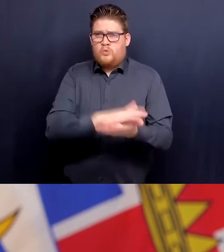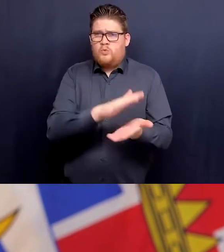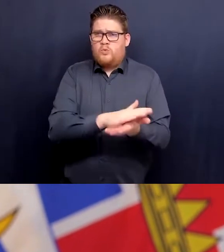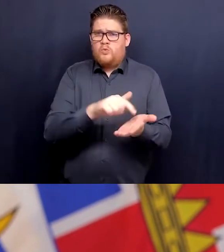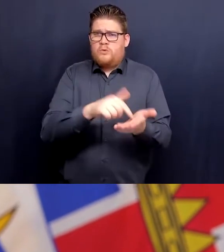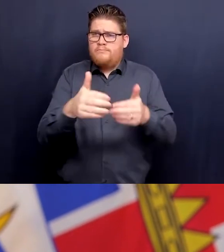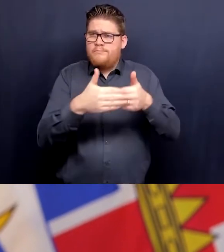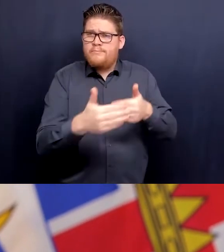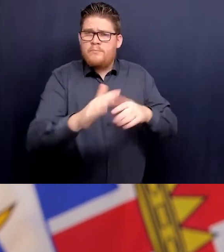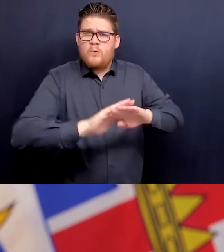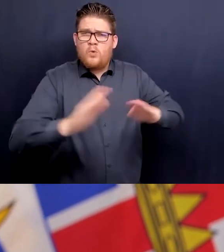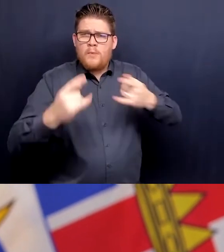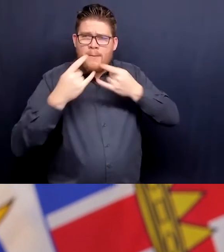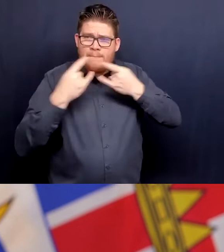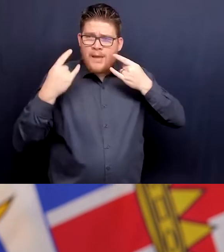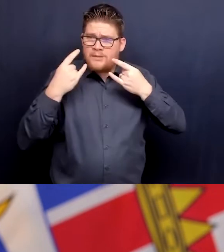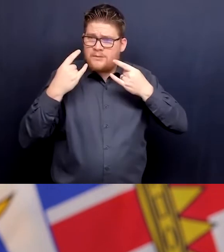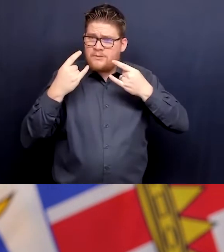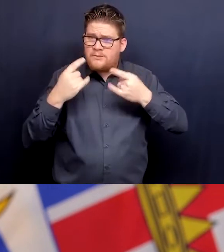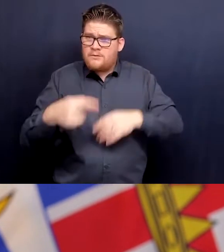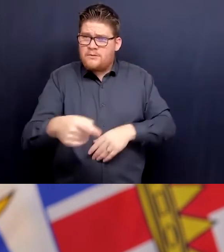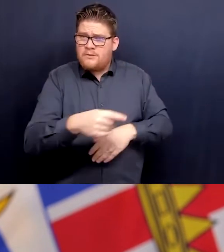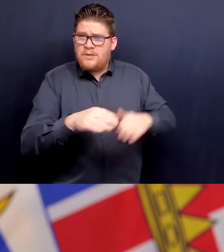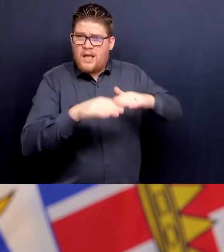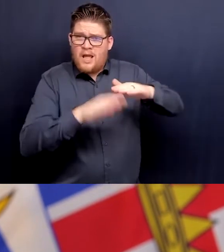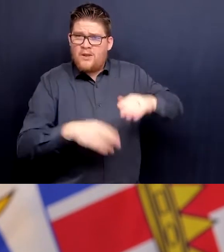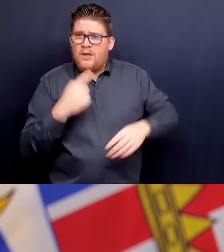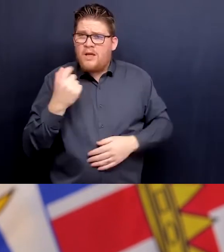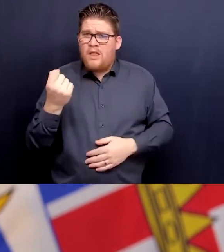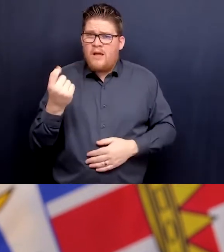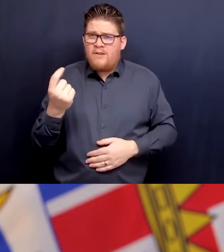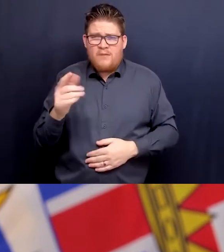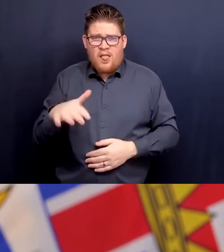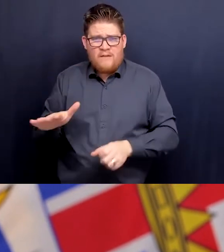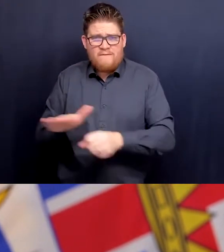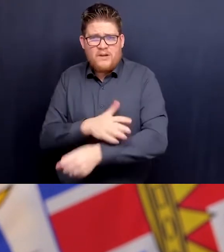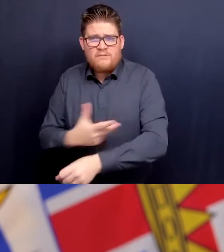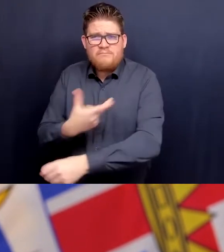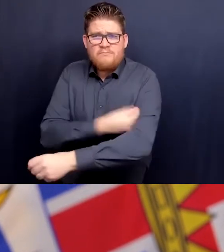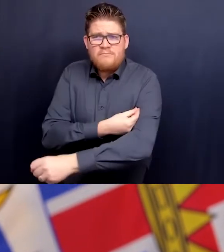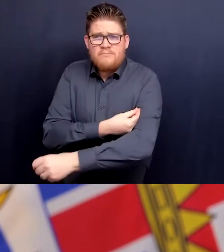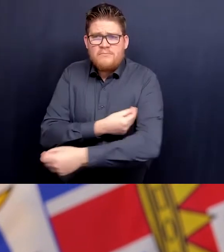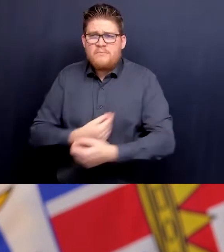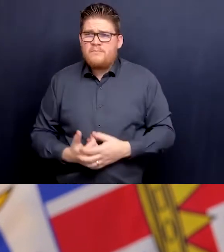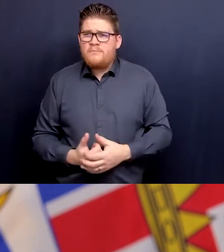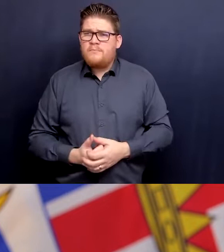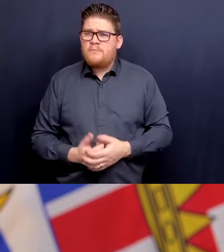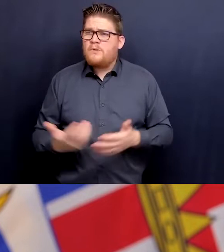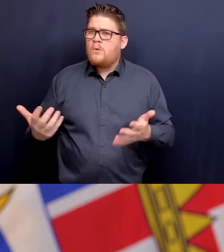children under the age of 11 are not fully vaccinated? And along with that, can you expand on what you are contemplating regarding